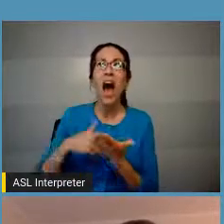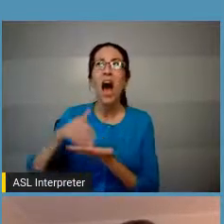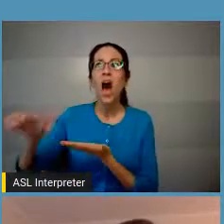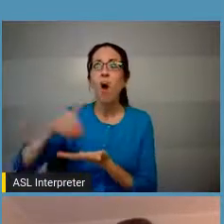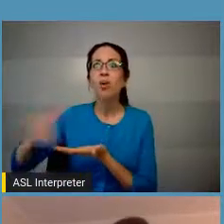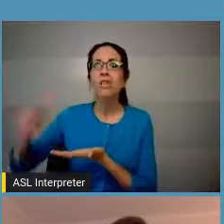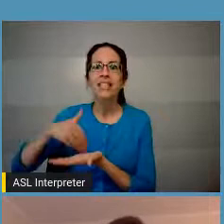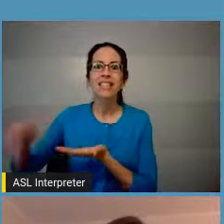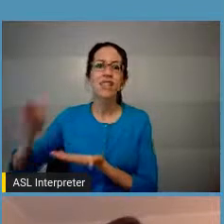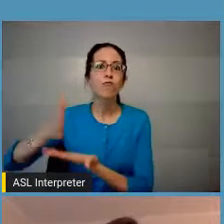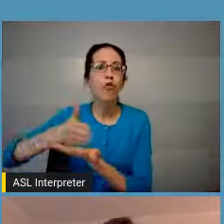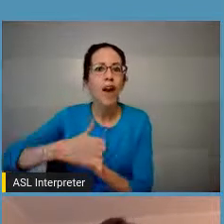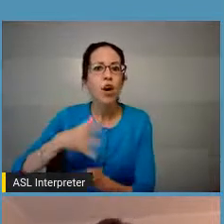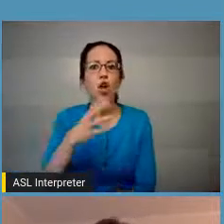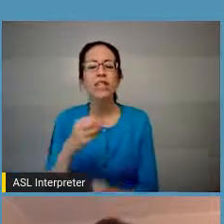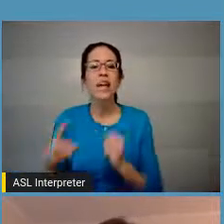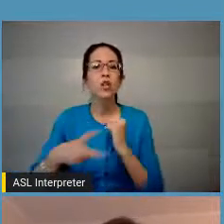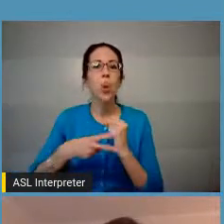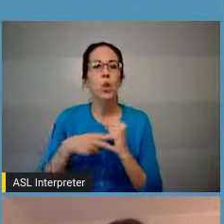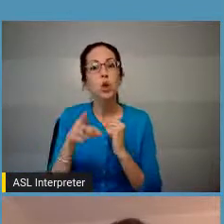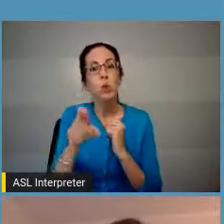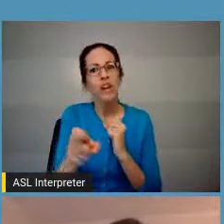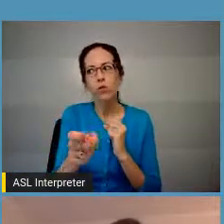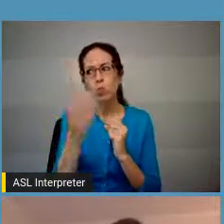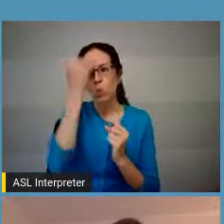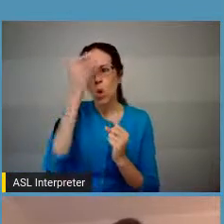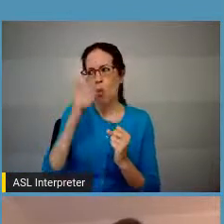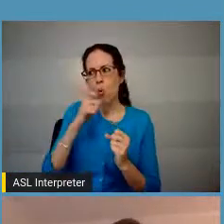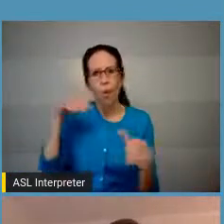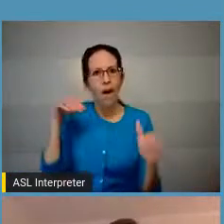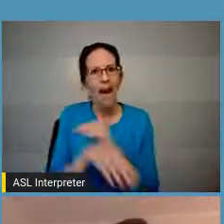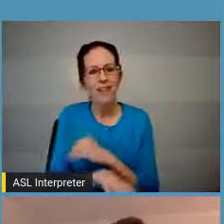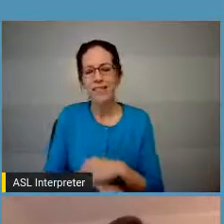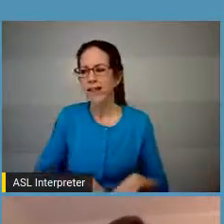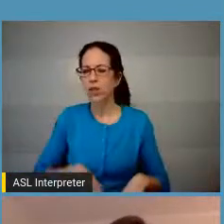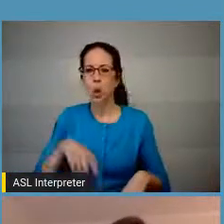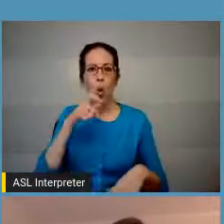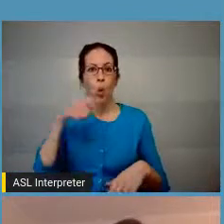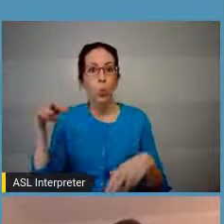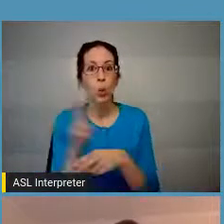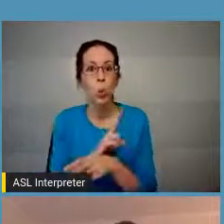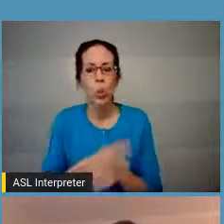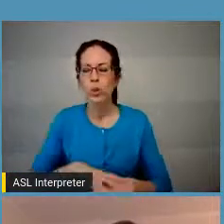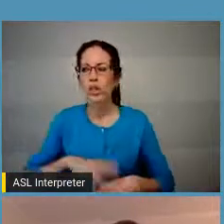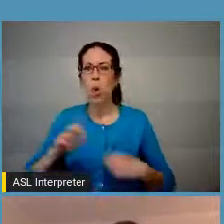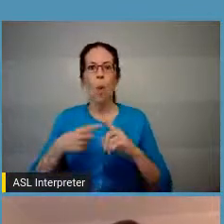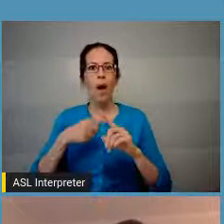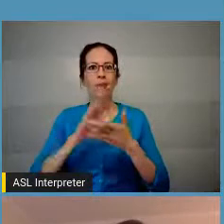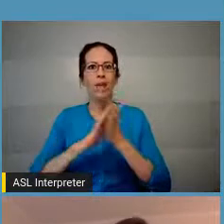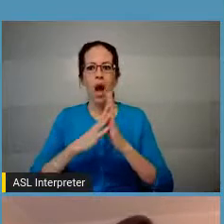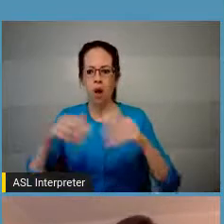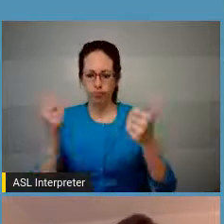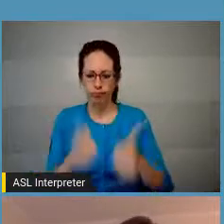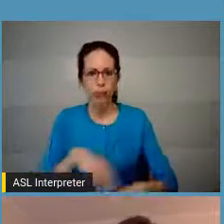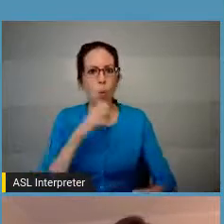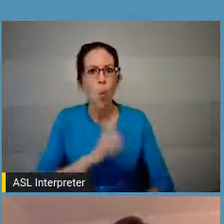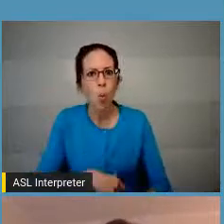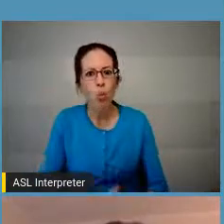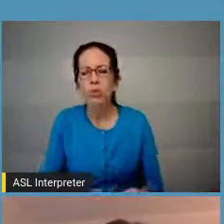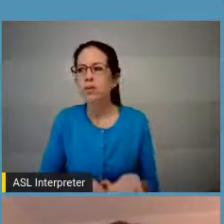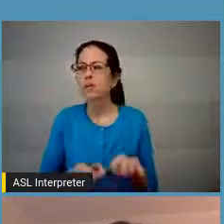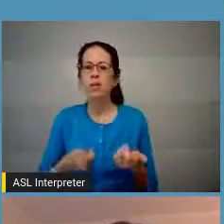be able to keep track of who's accessing them, who's using them, when they're beginning to age out, all kinds of data. You're going to need